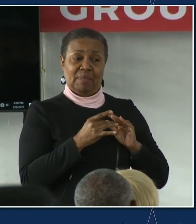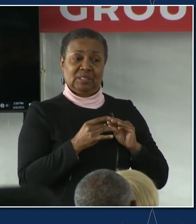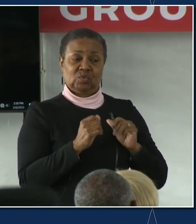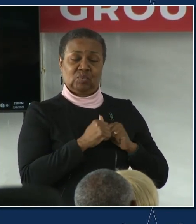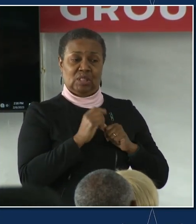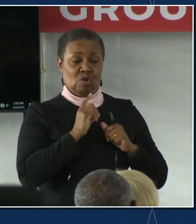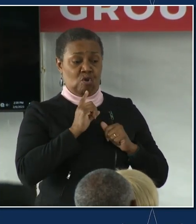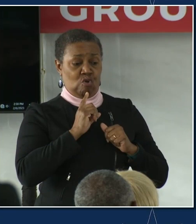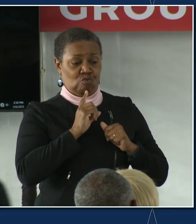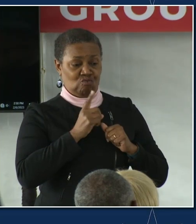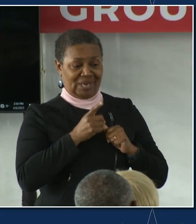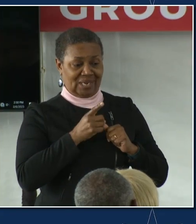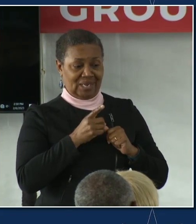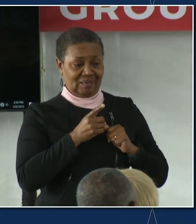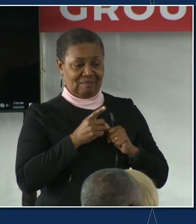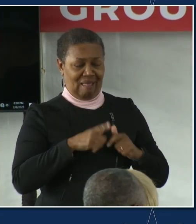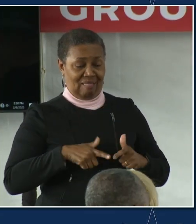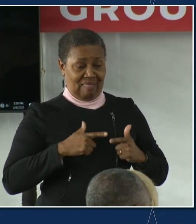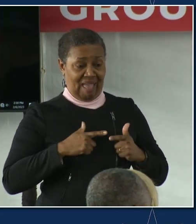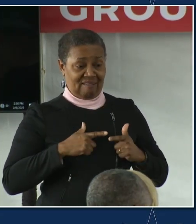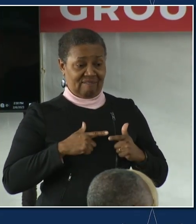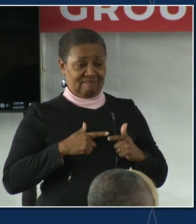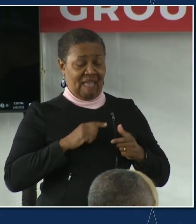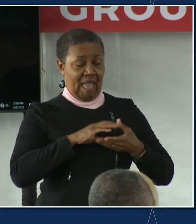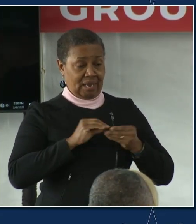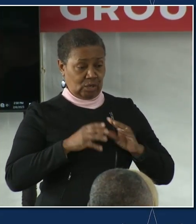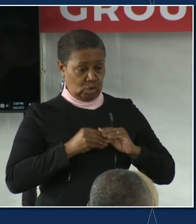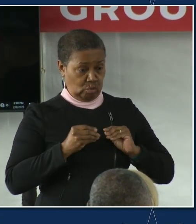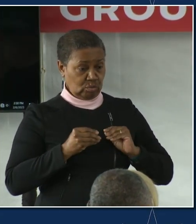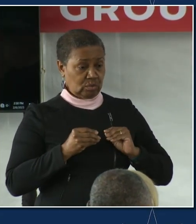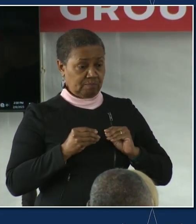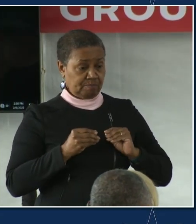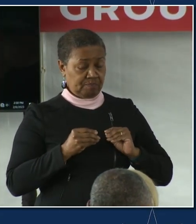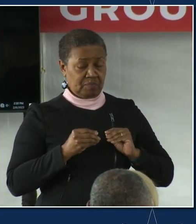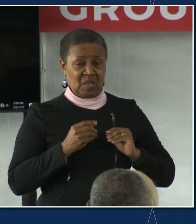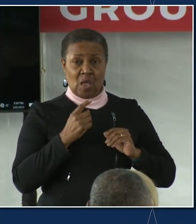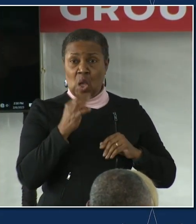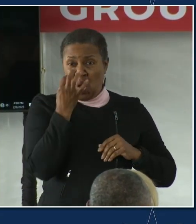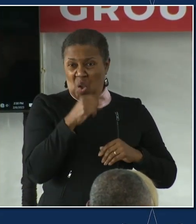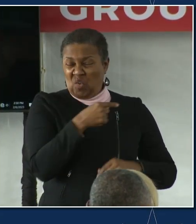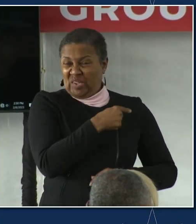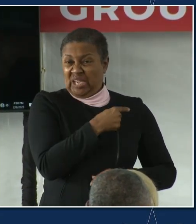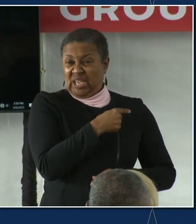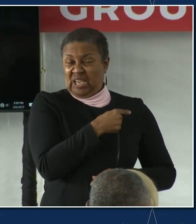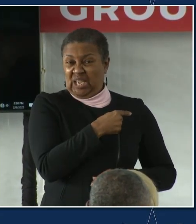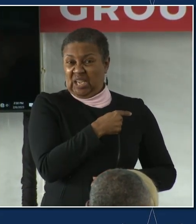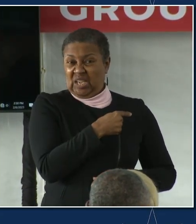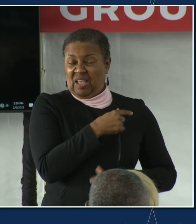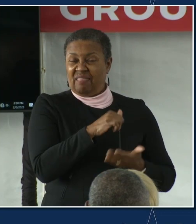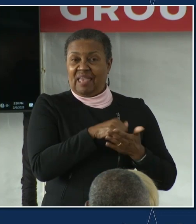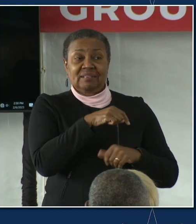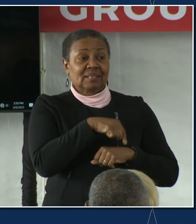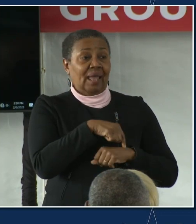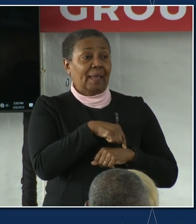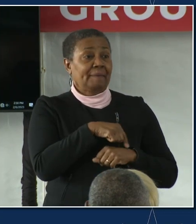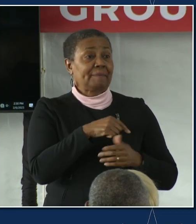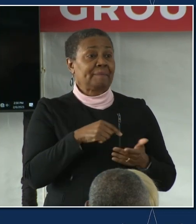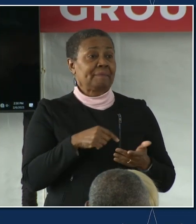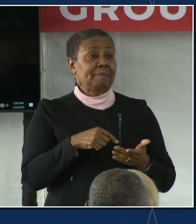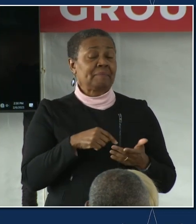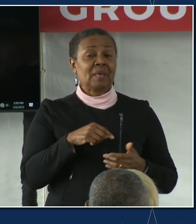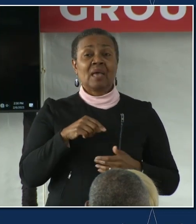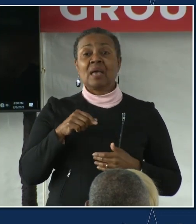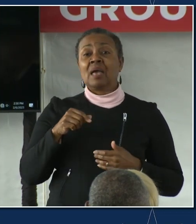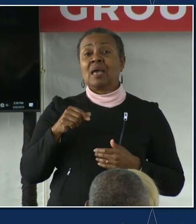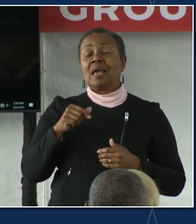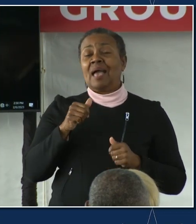real life anecdotes. Over here was at the time when